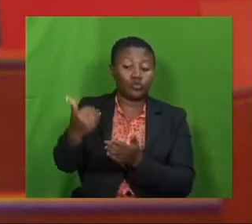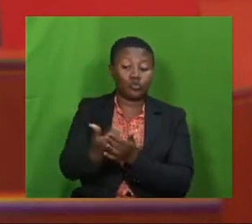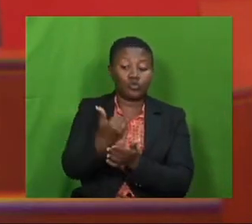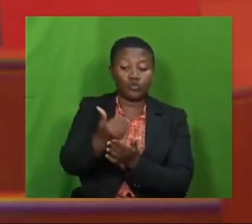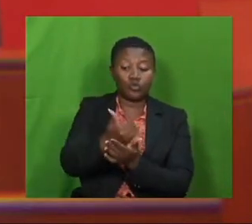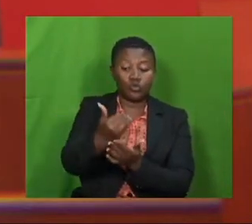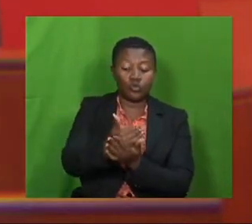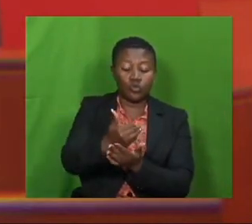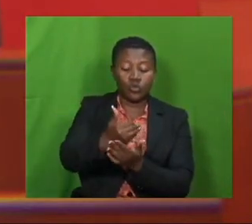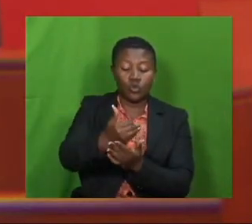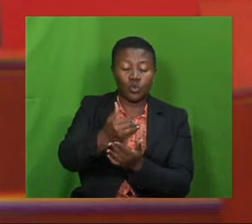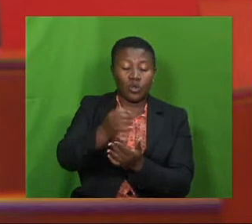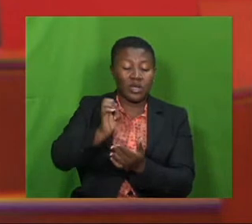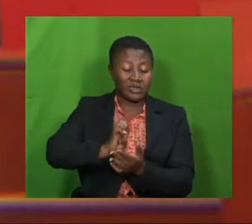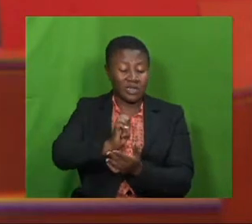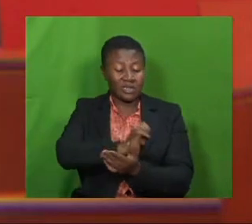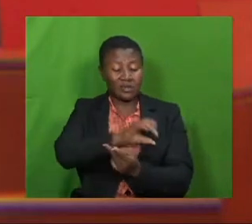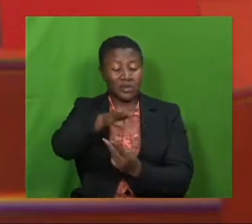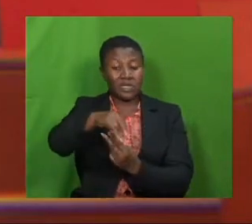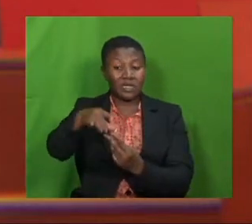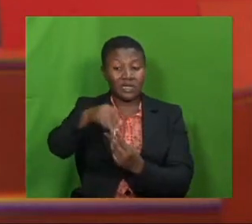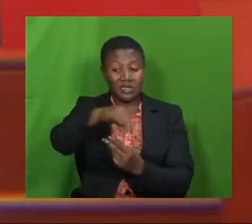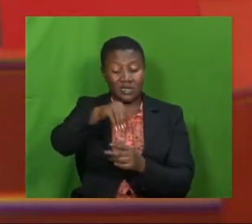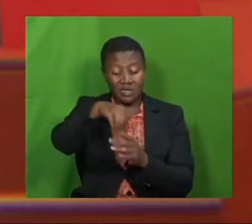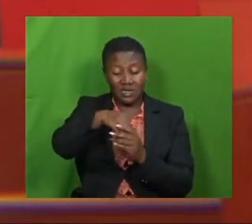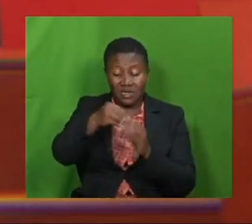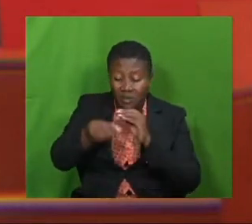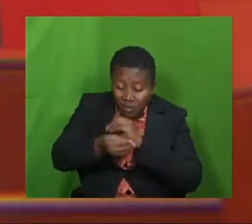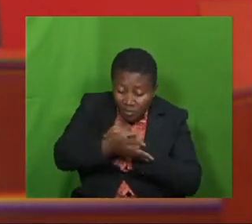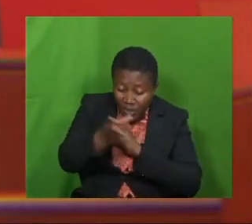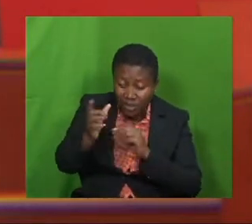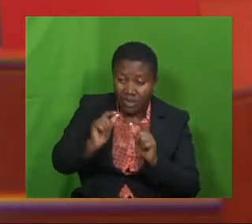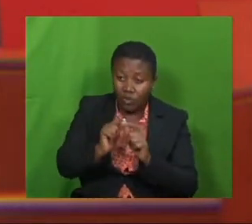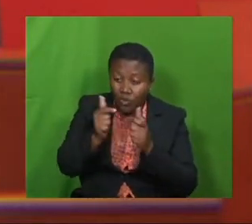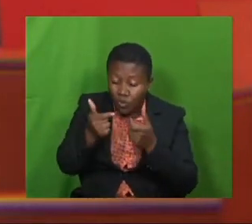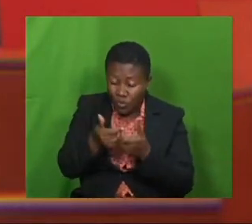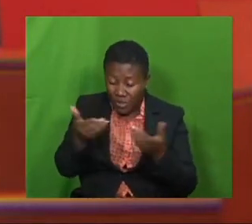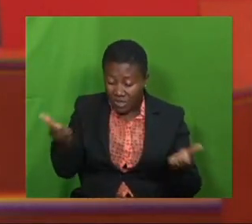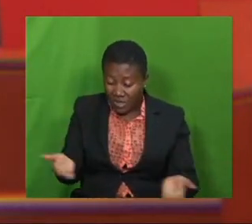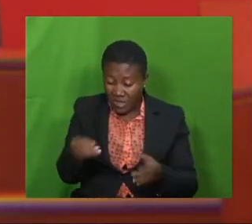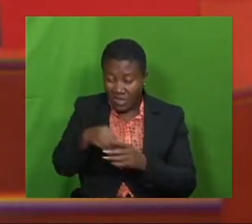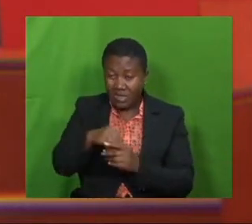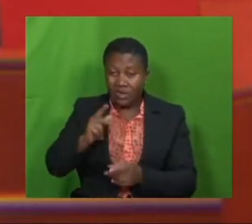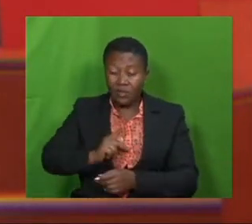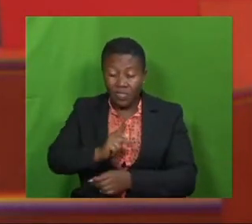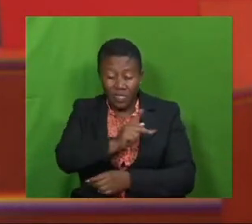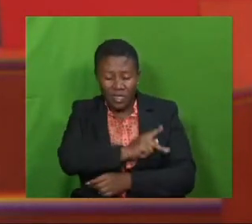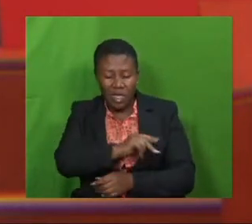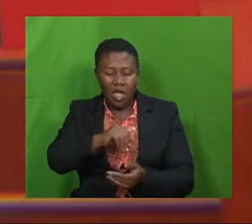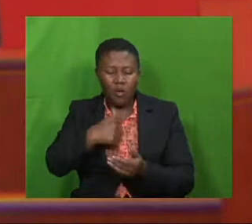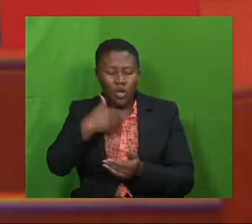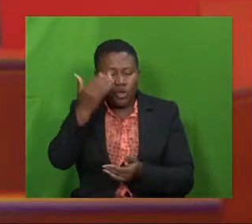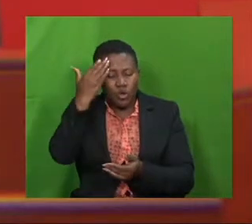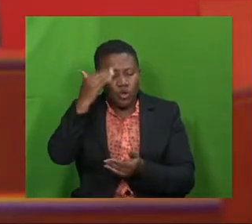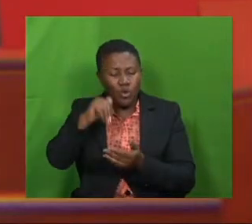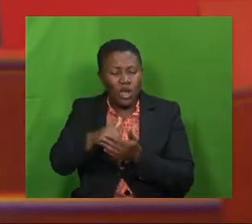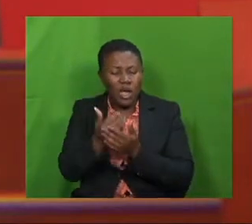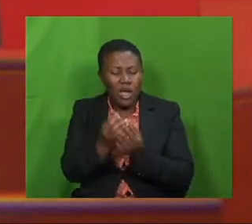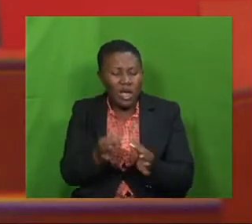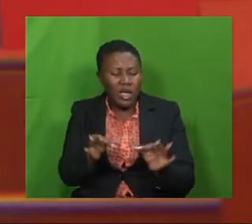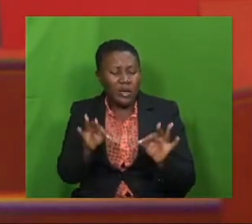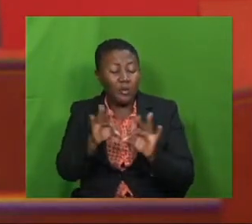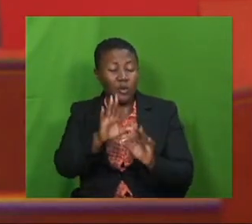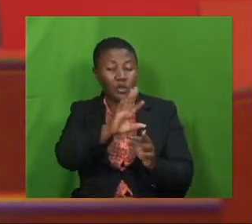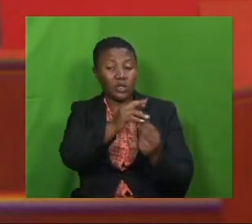of the parliamentary press corps. We all know the critical role the media plays to complement what we